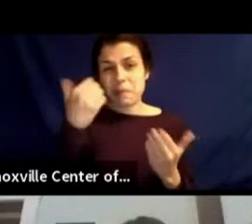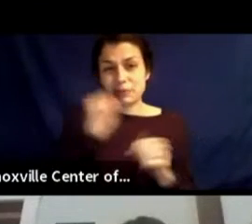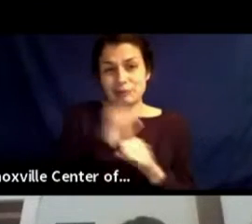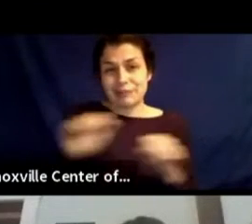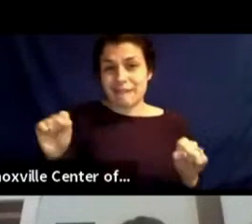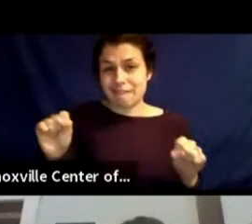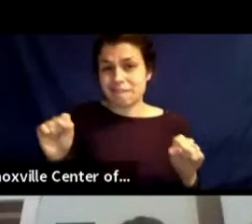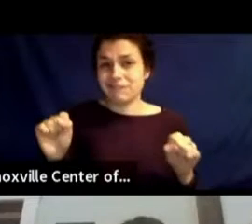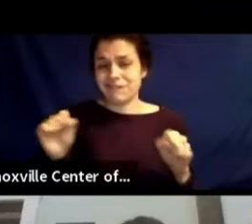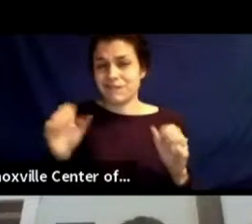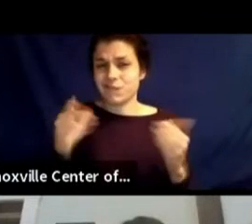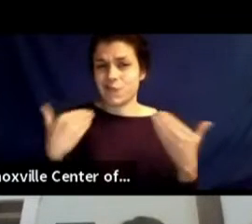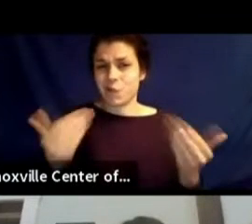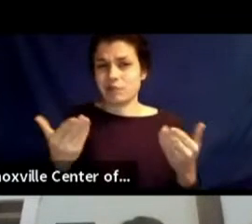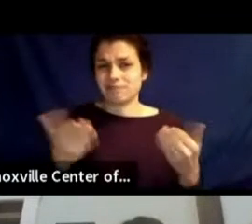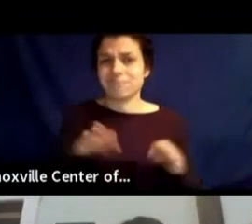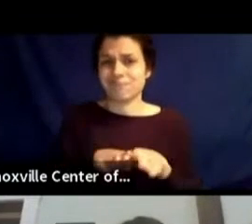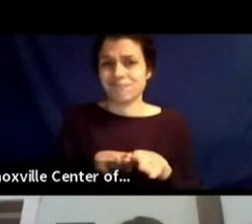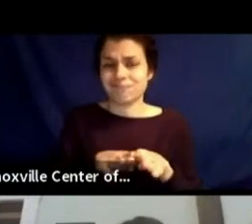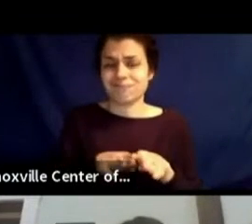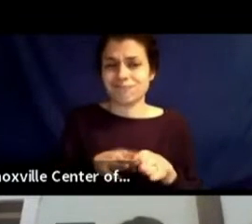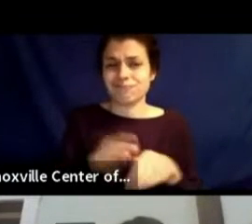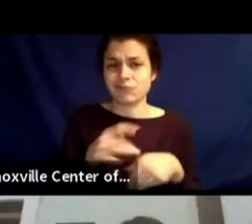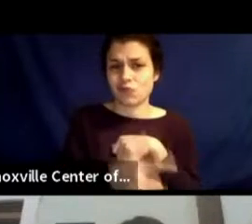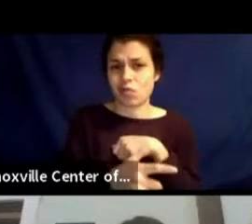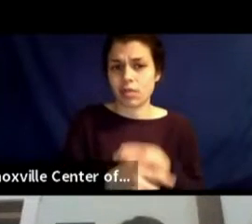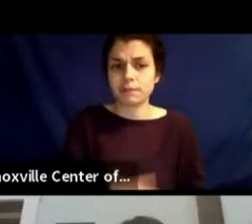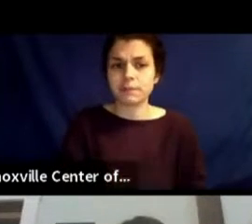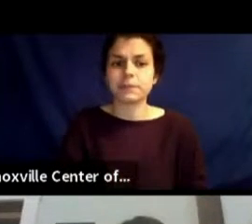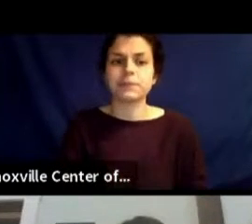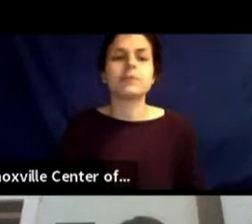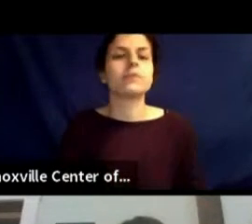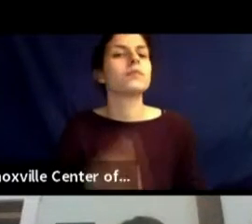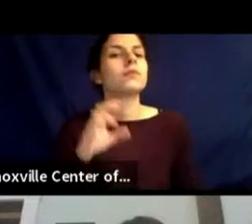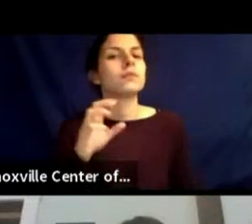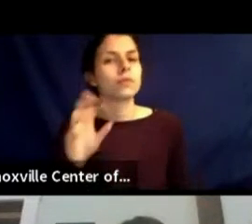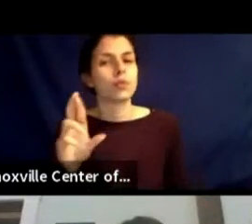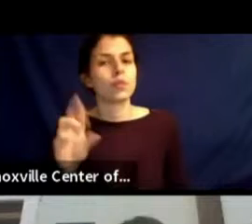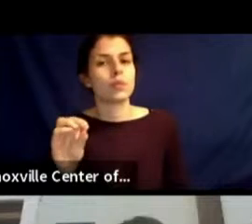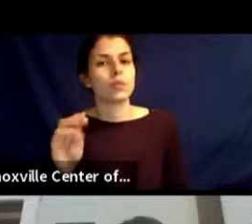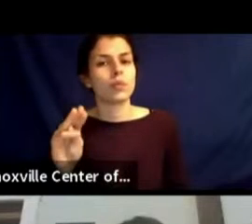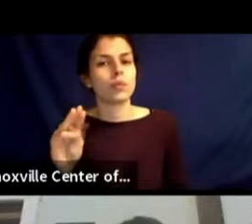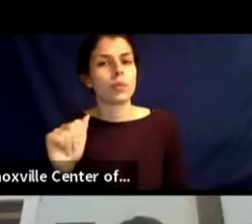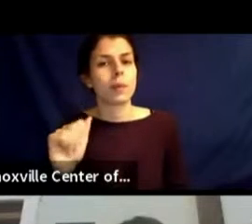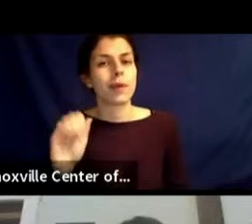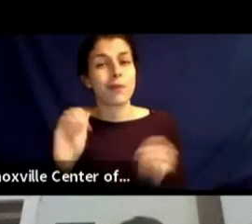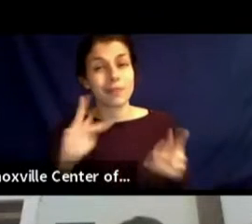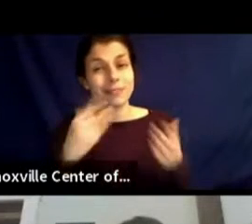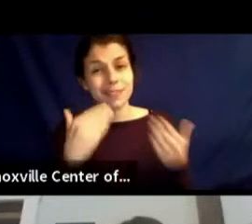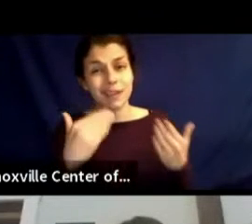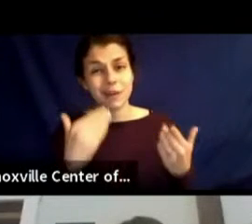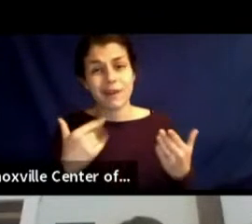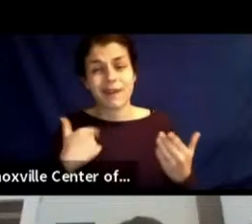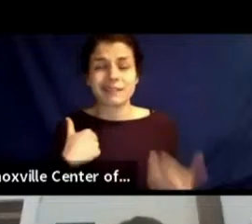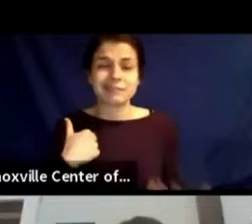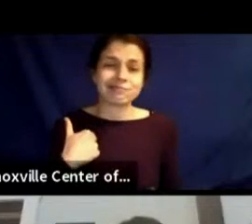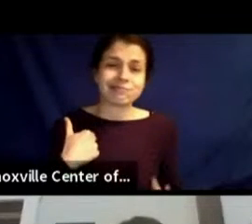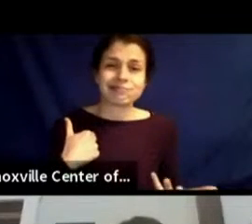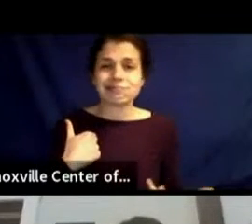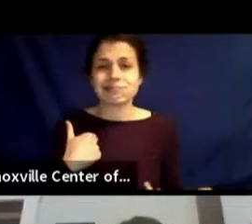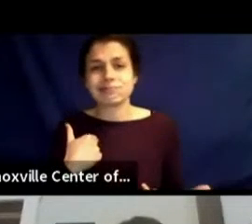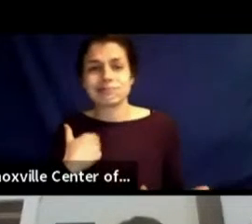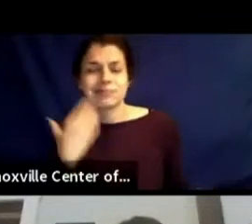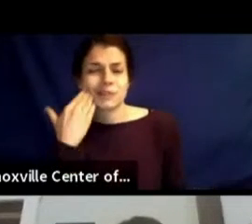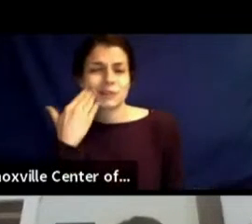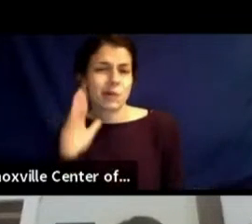reminding me. I remember that now. I don't know. I go back